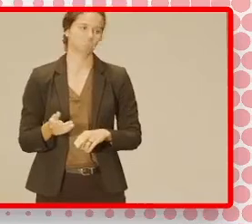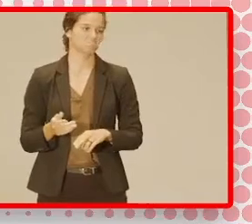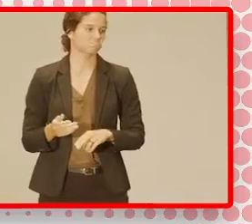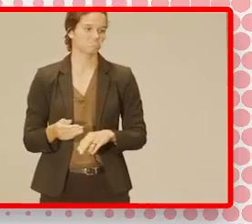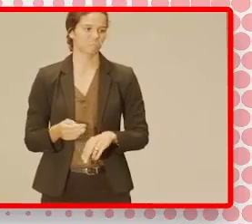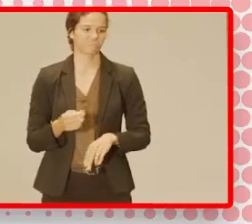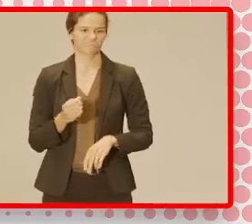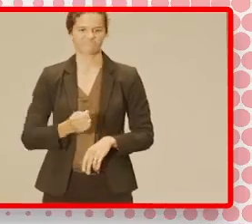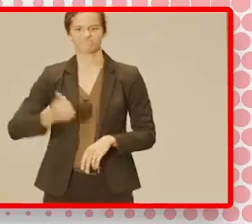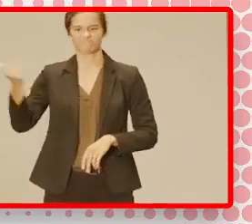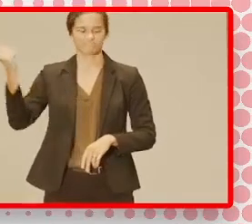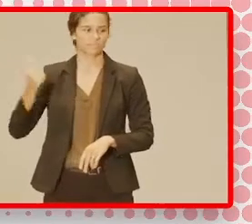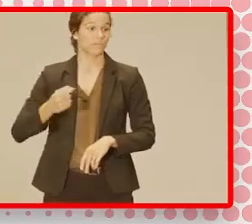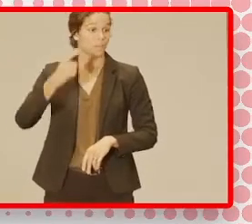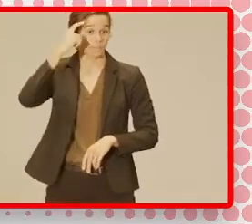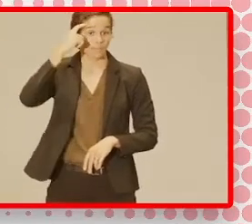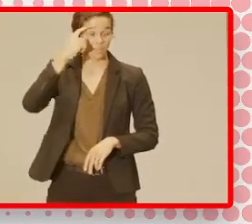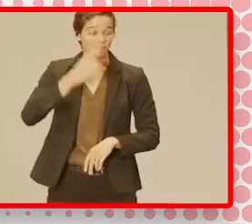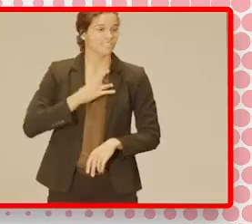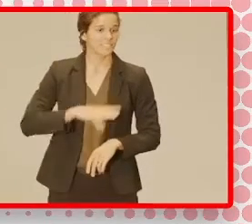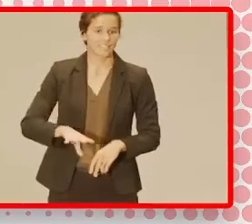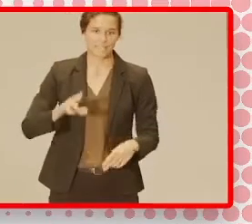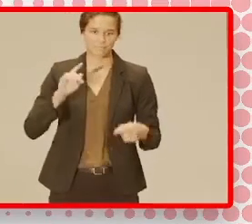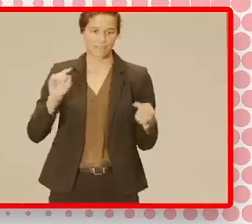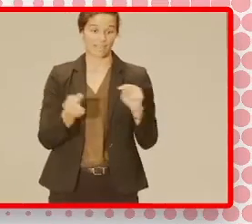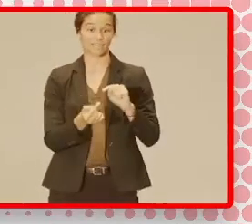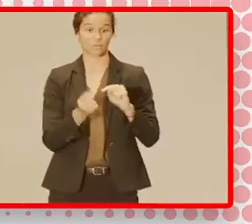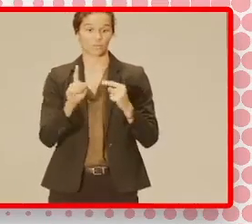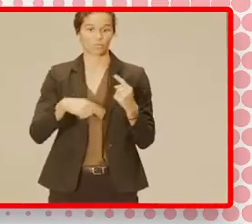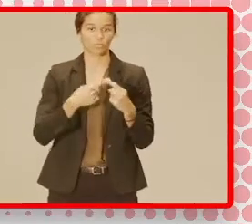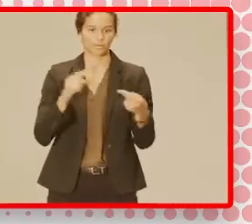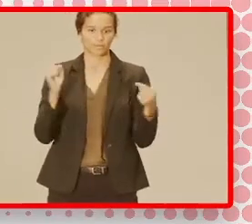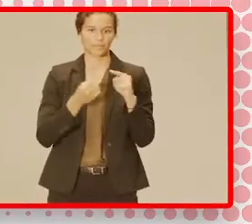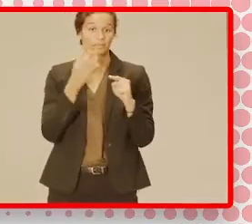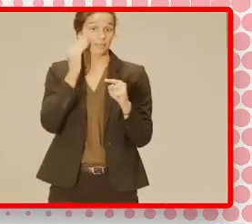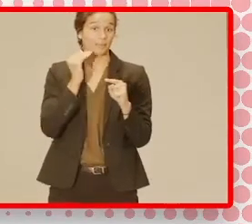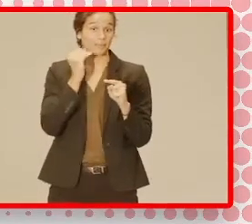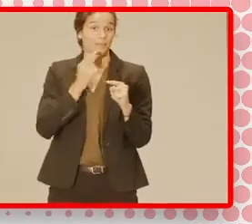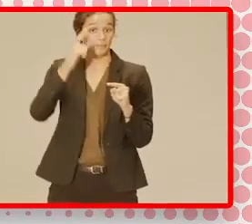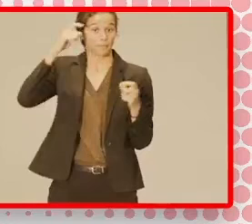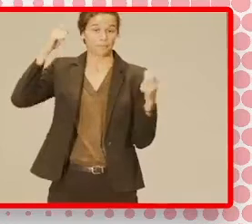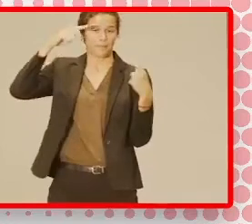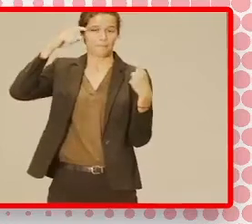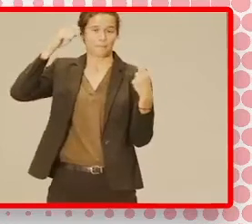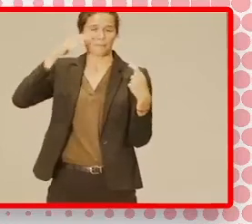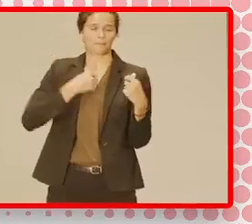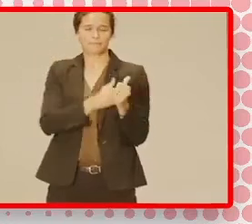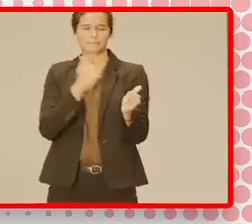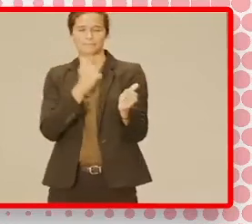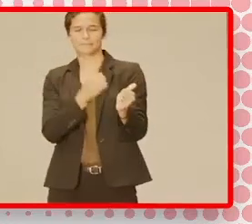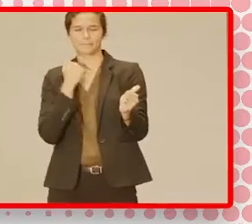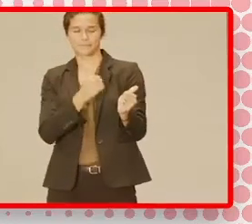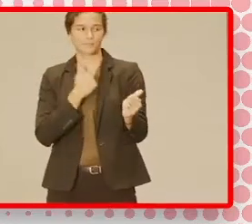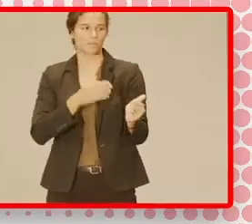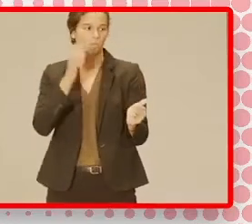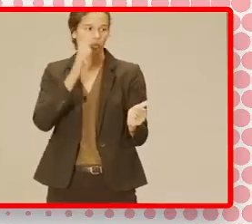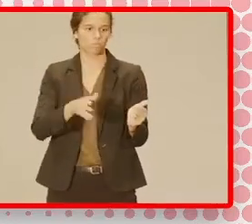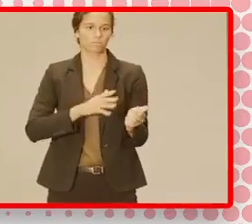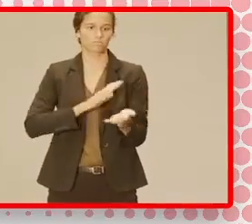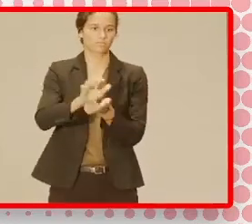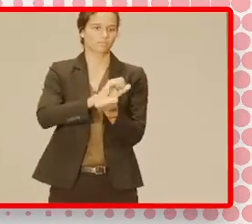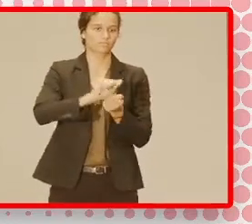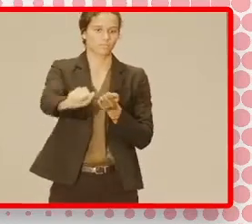The brain doesn't like pain. The moment you experience pain, the brain fights against you and will sabotage any effort you